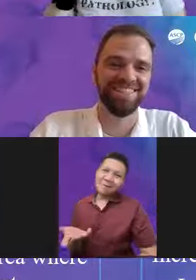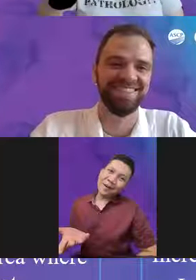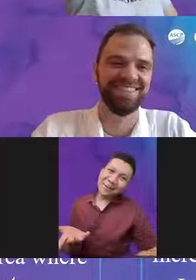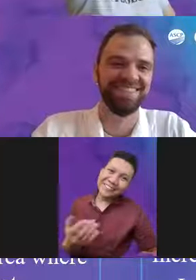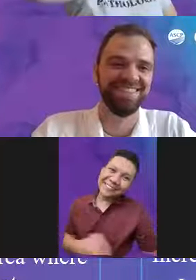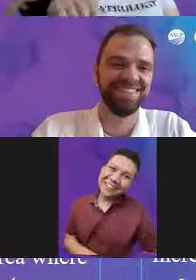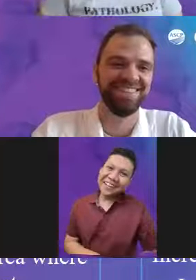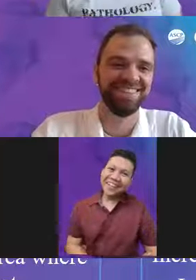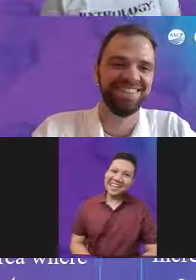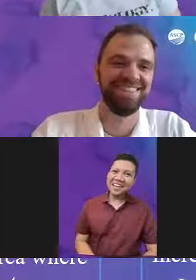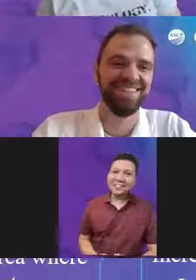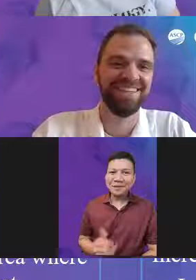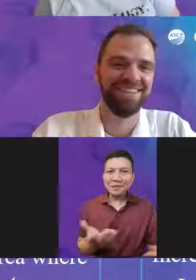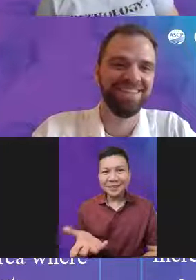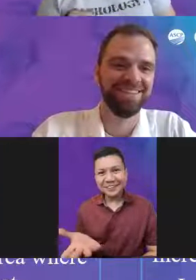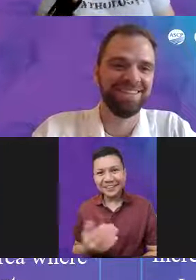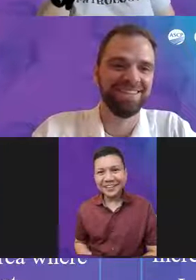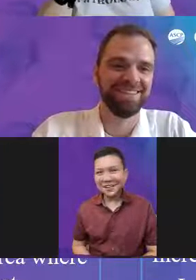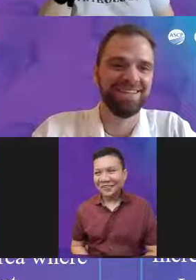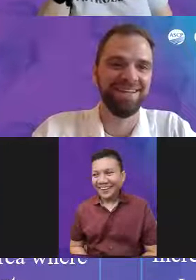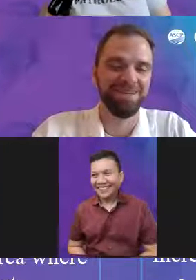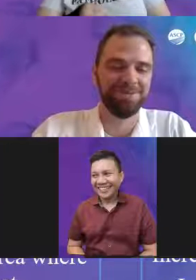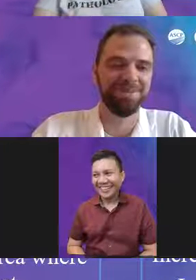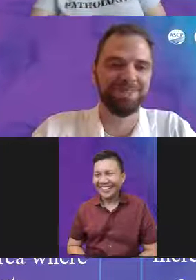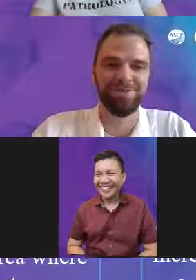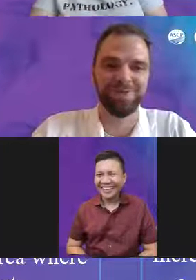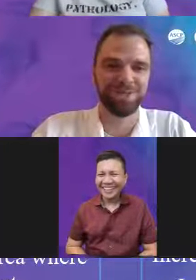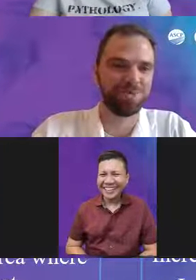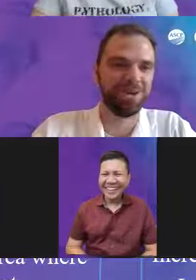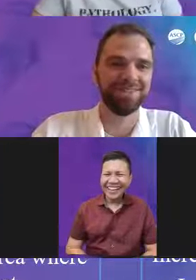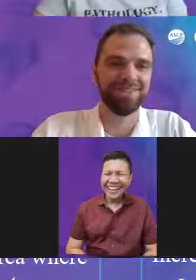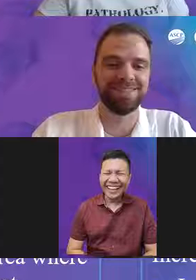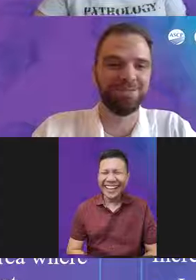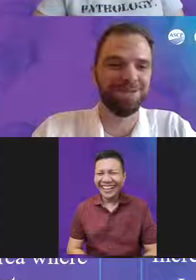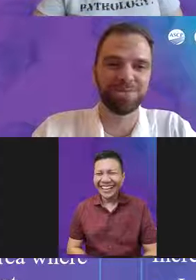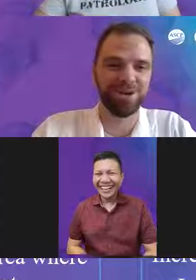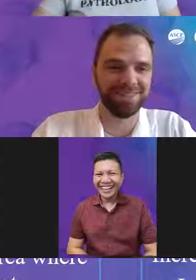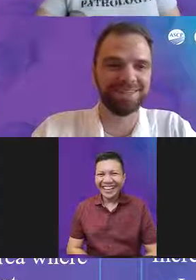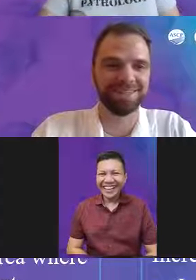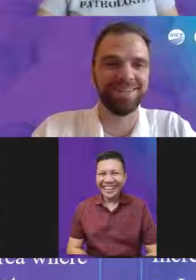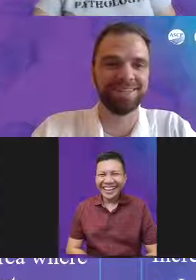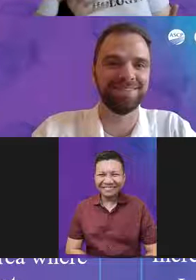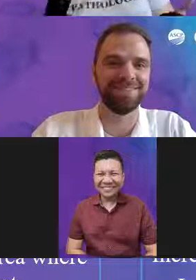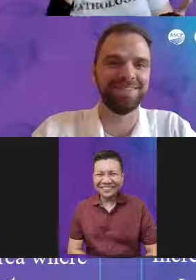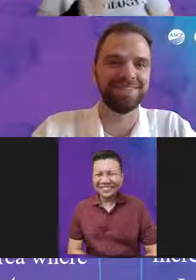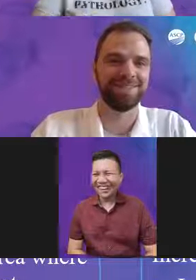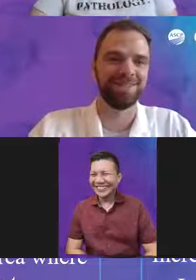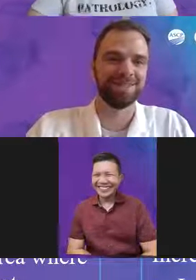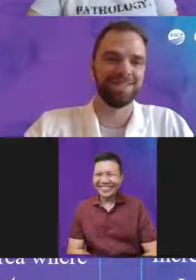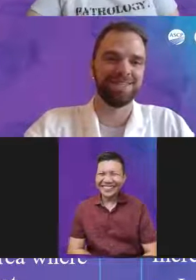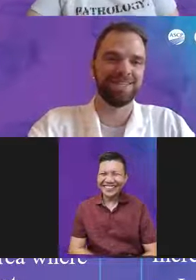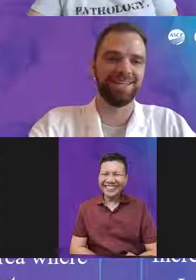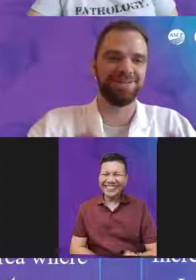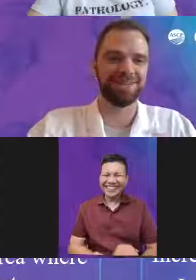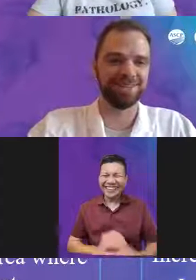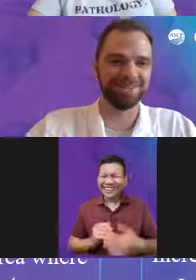It's like a window. ASCP in Boston, Dunkin' Donuts. Yeah, it's, it's the finished product, yeah. It's a